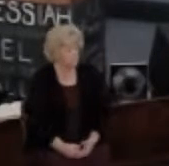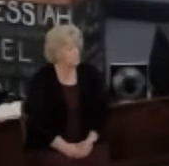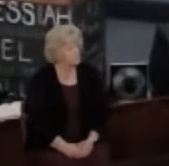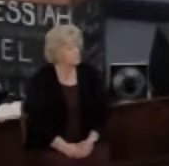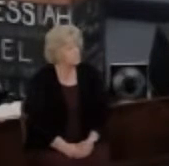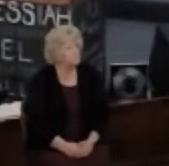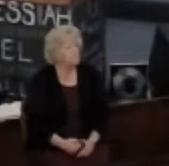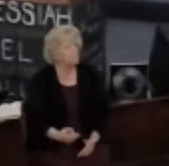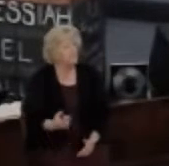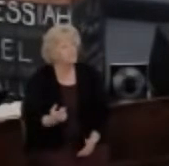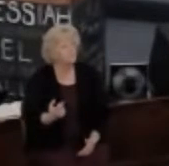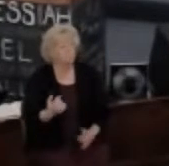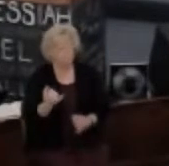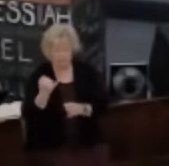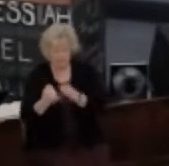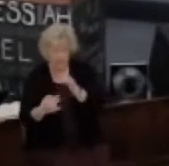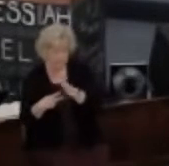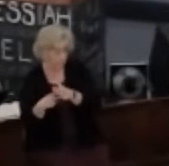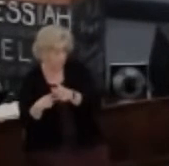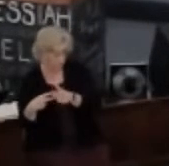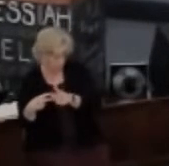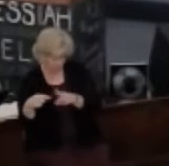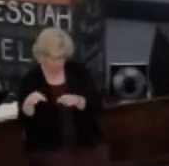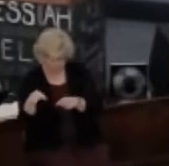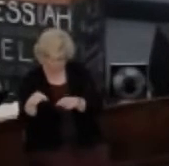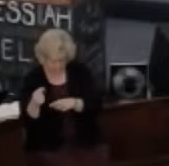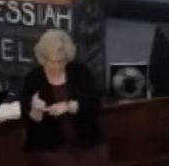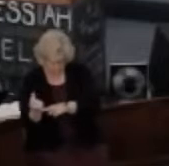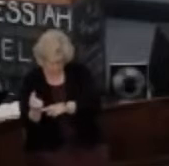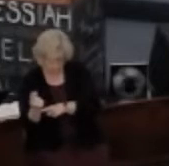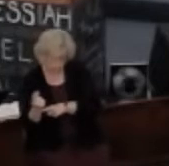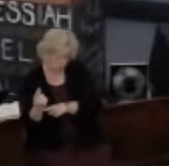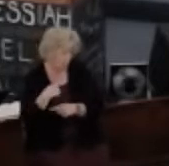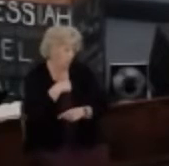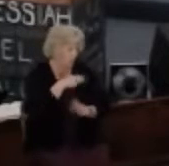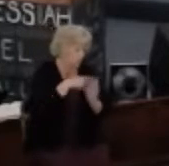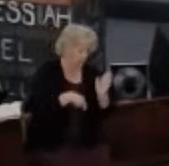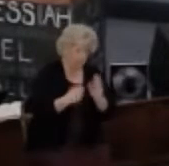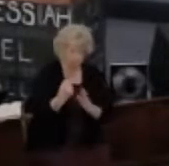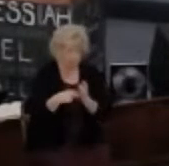But when we get down to the last verse, when we get down to verse 11,